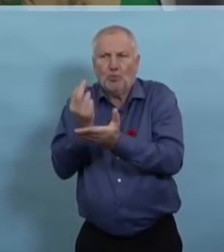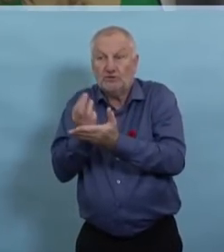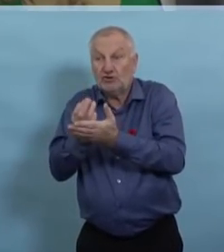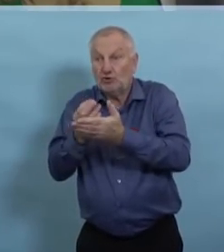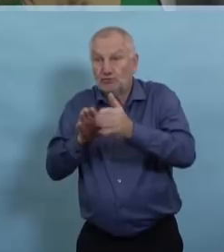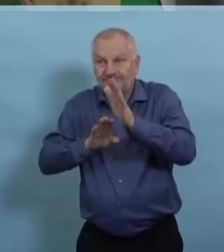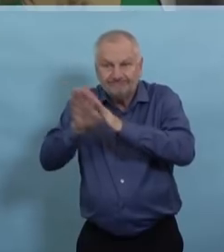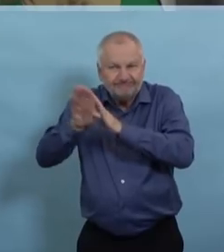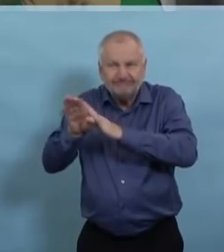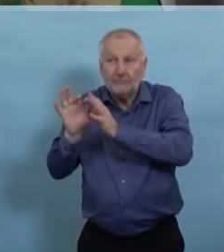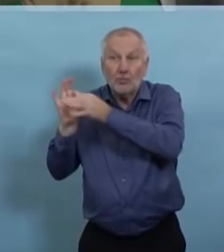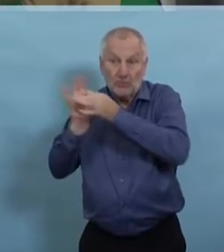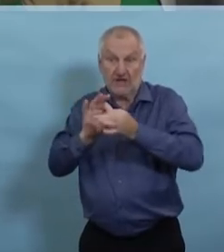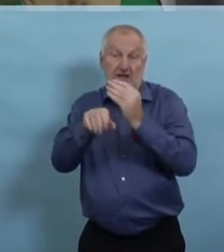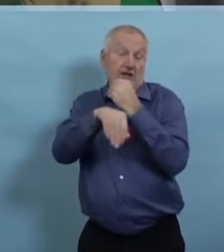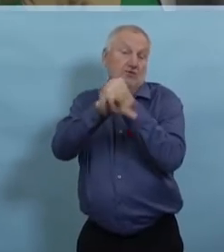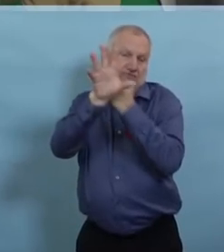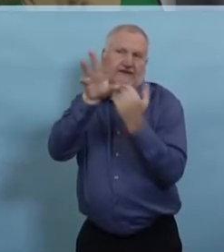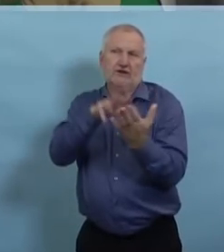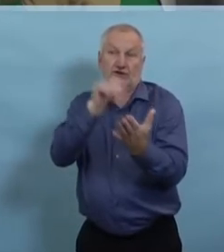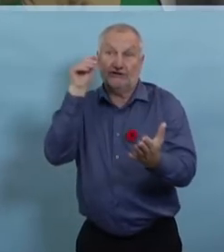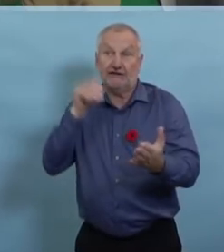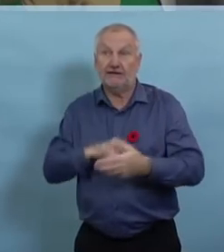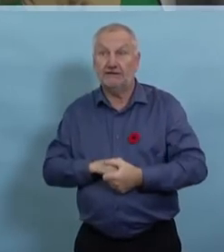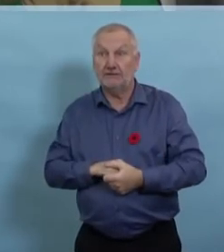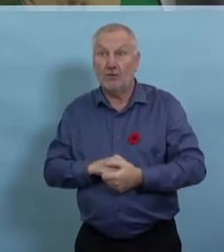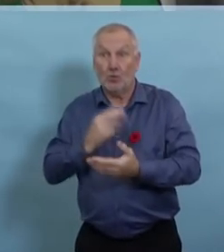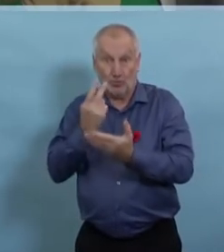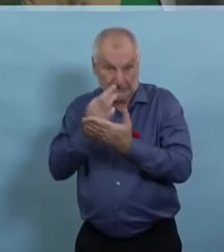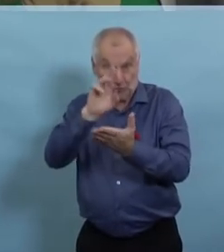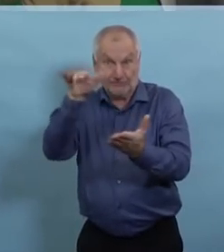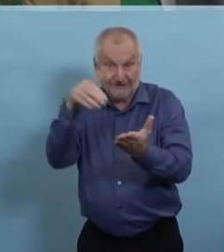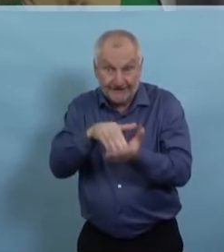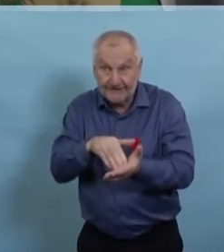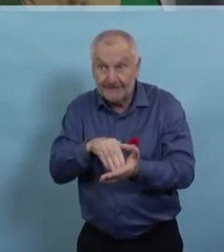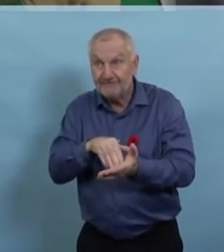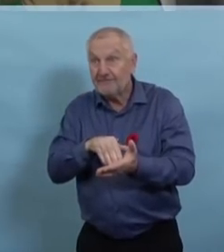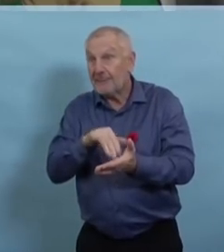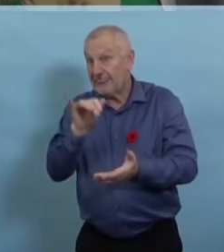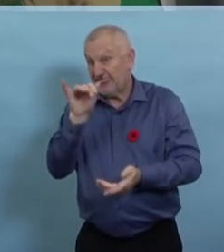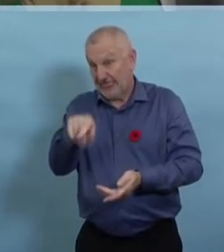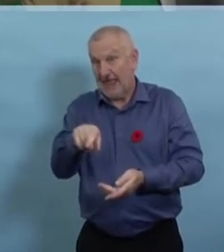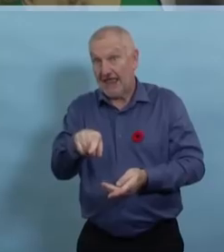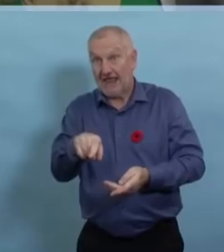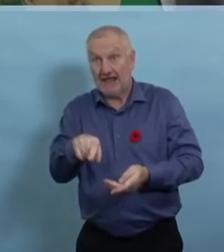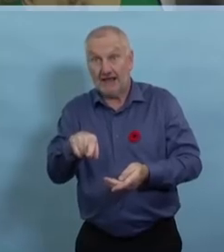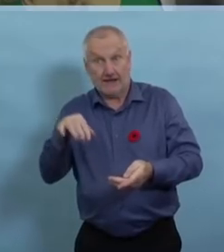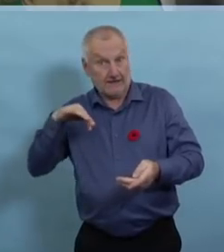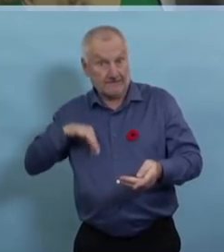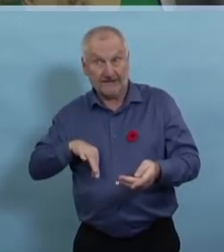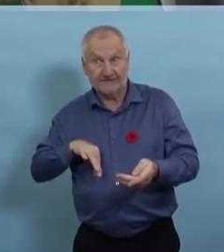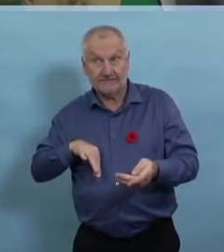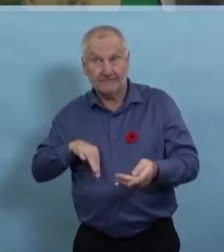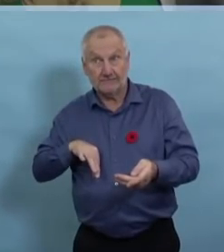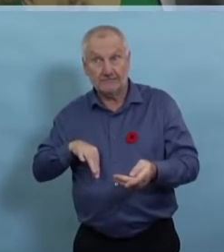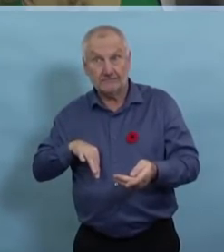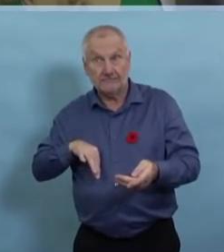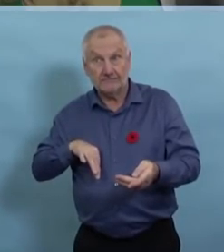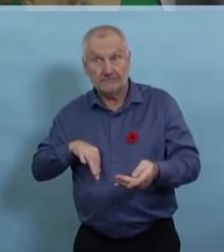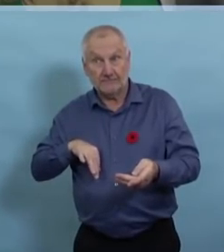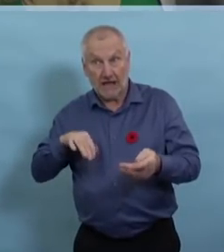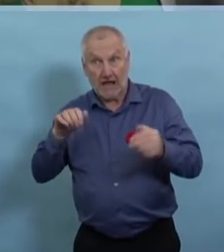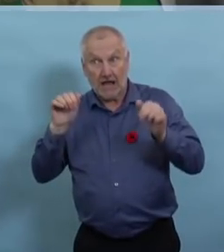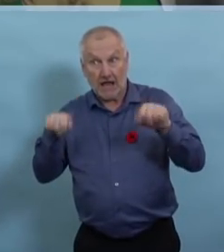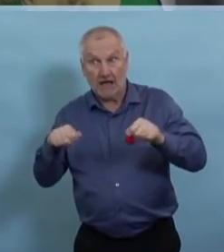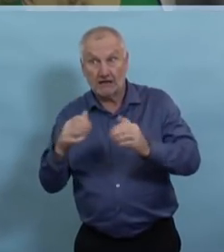learning resource center. And so that benefit will be there for them. But I don't want to, say, Stephanie,